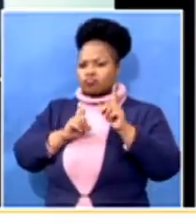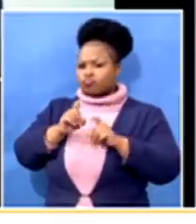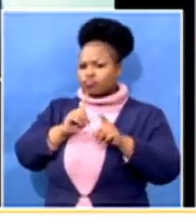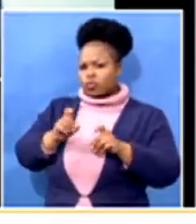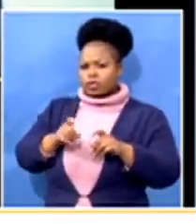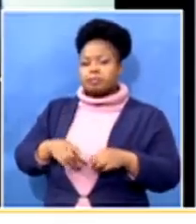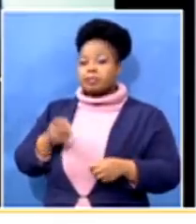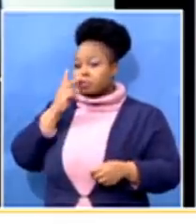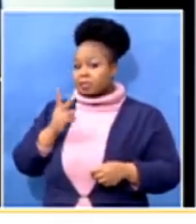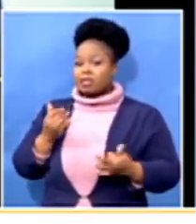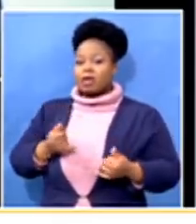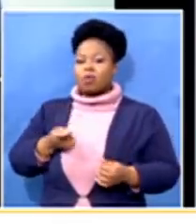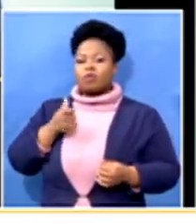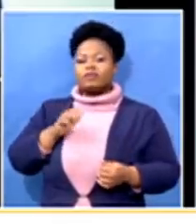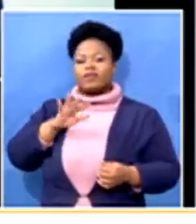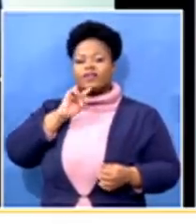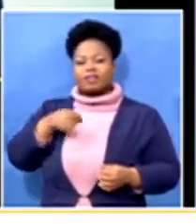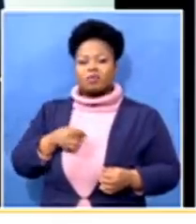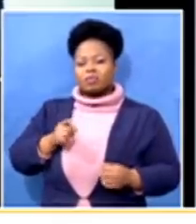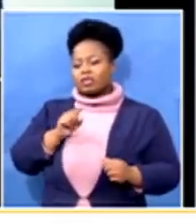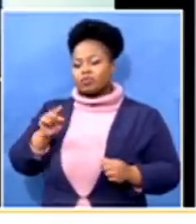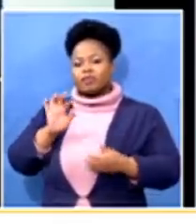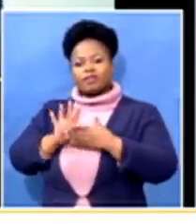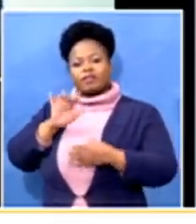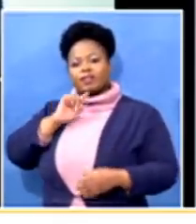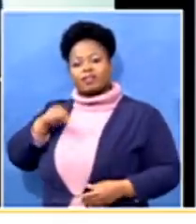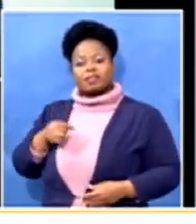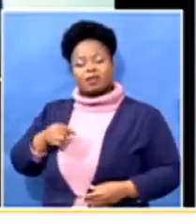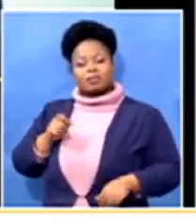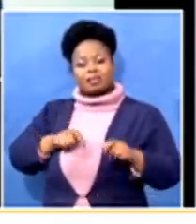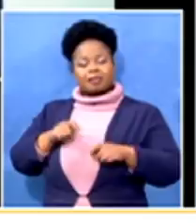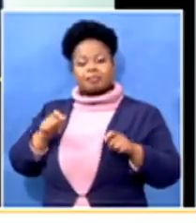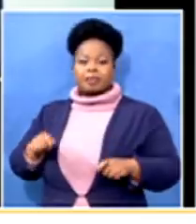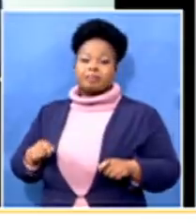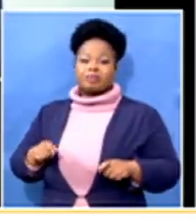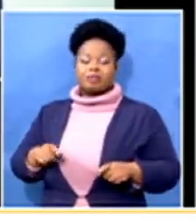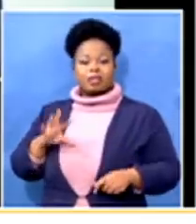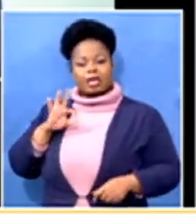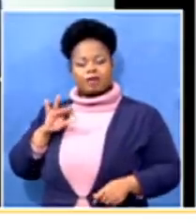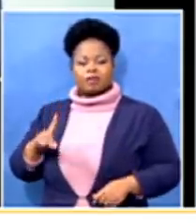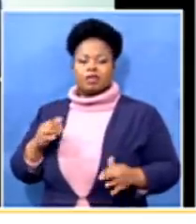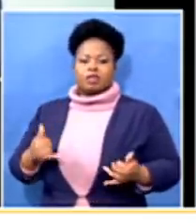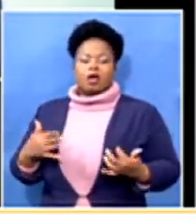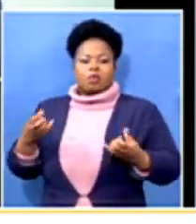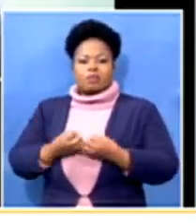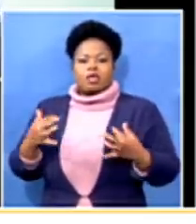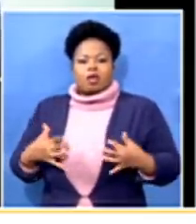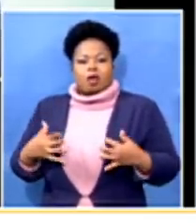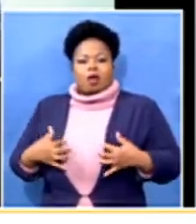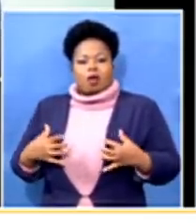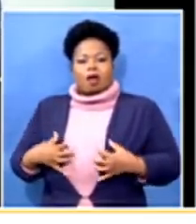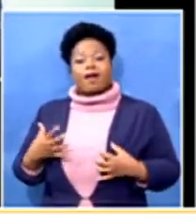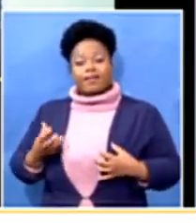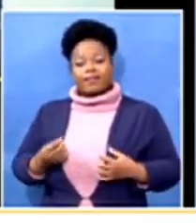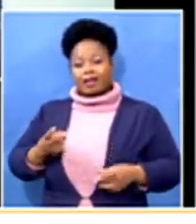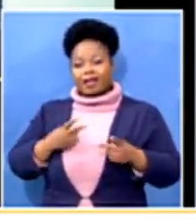we're seeing, 5,000 to 15,000 people logging in at any given time. So people are really just reaching out, which again